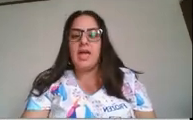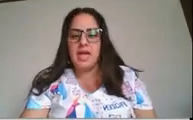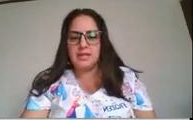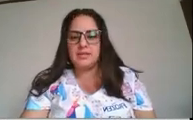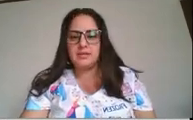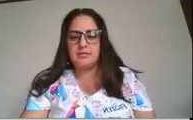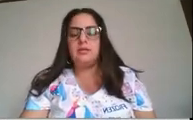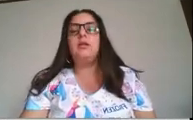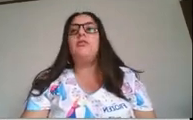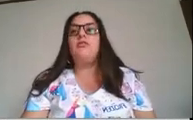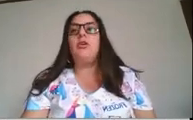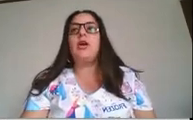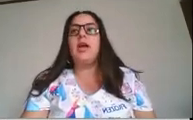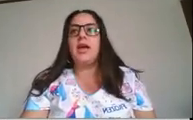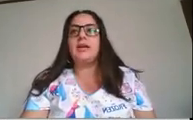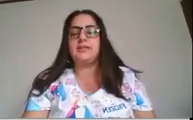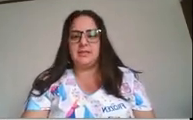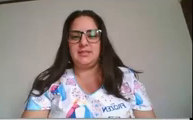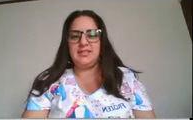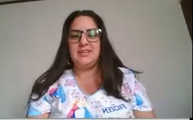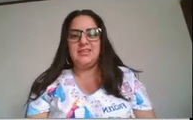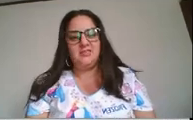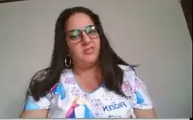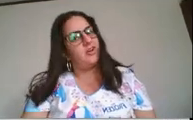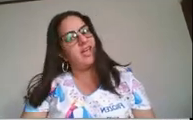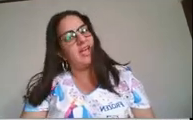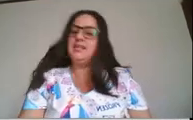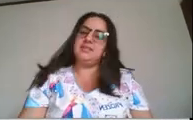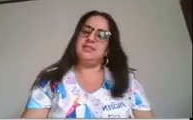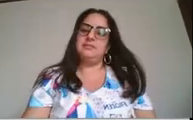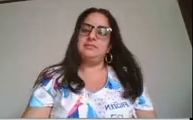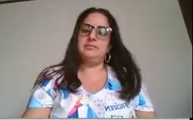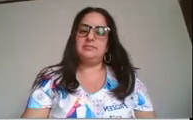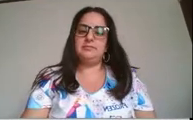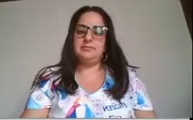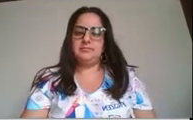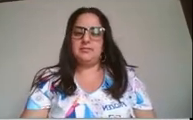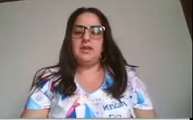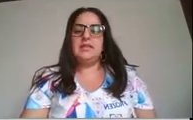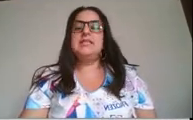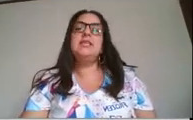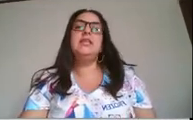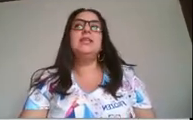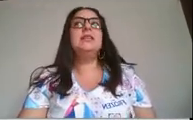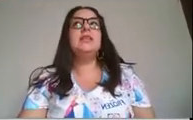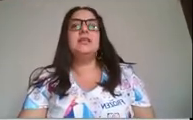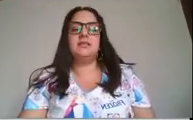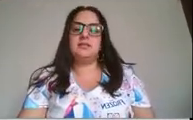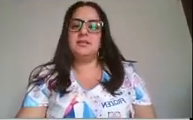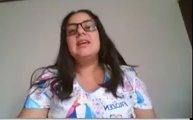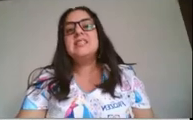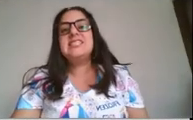Forehead, forehead, forehead. Chin,